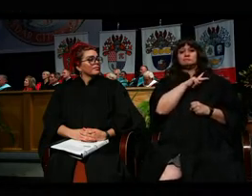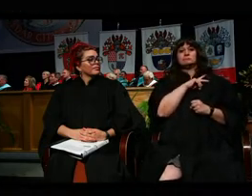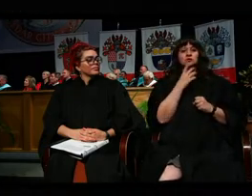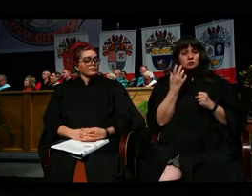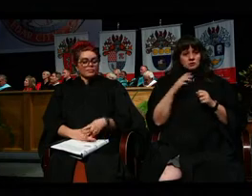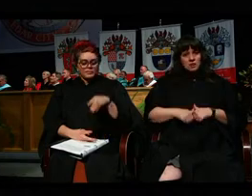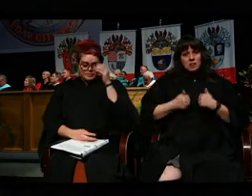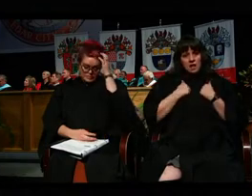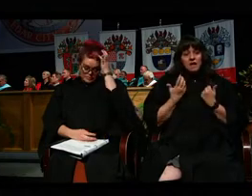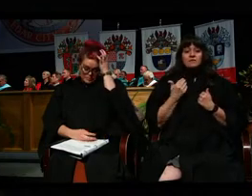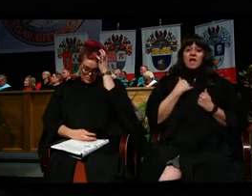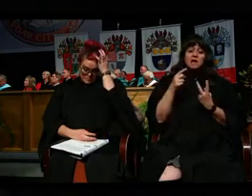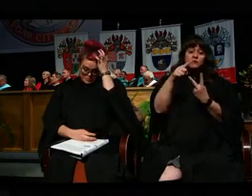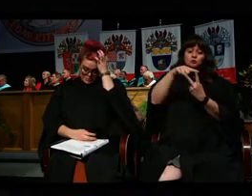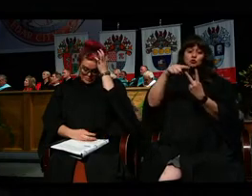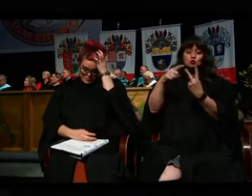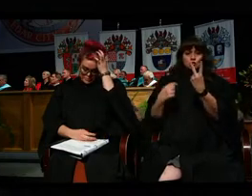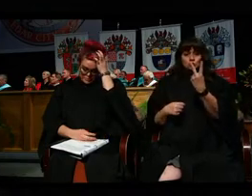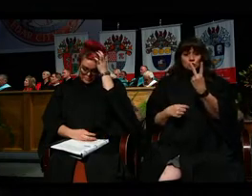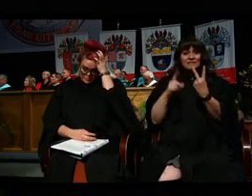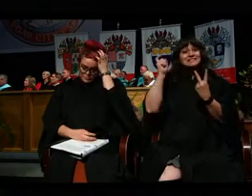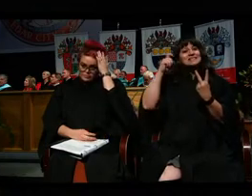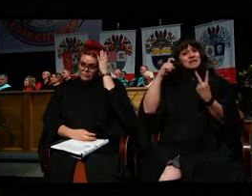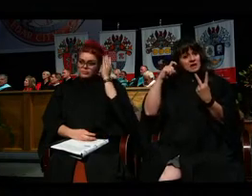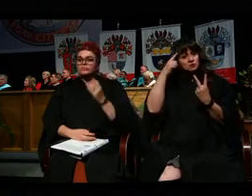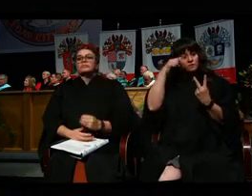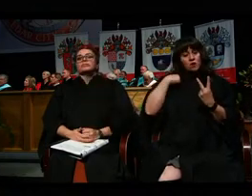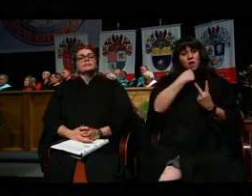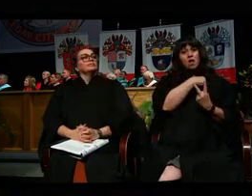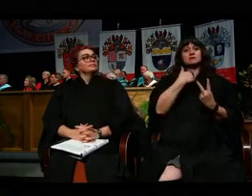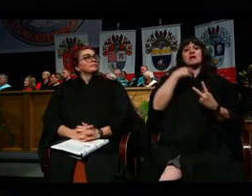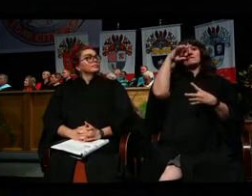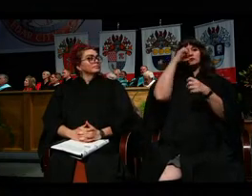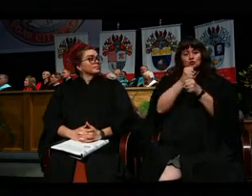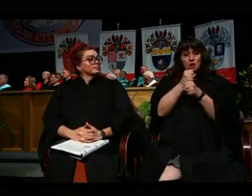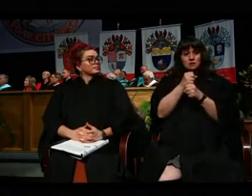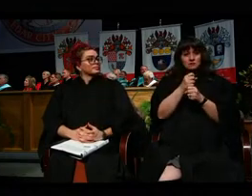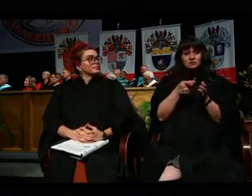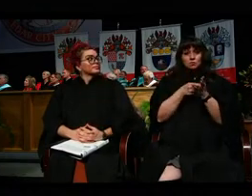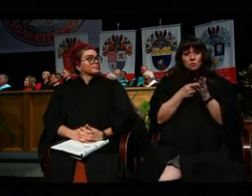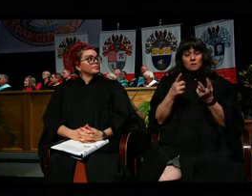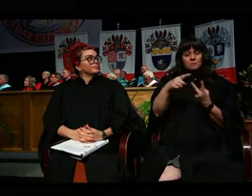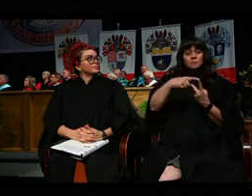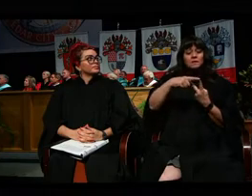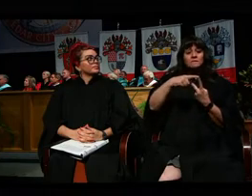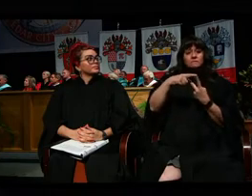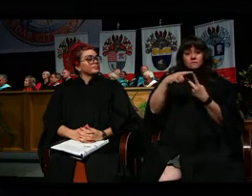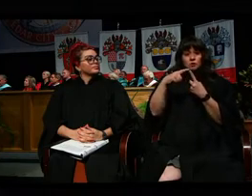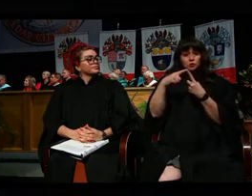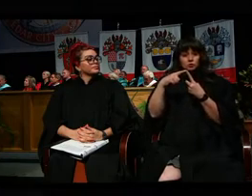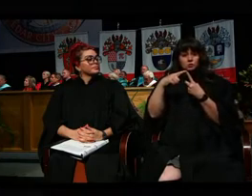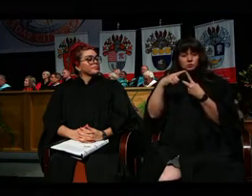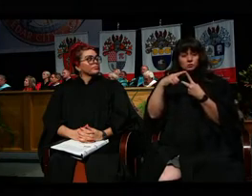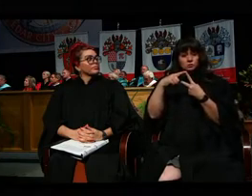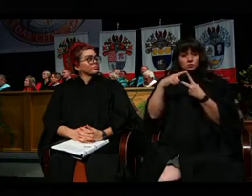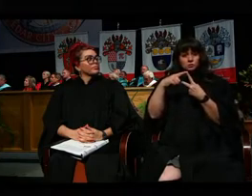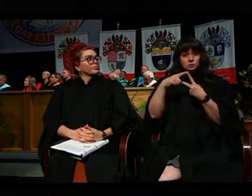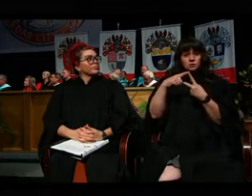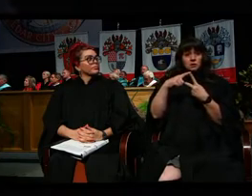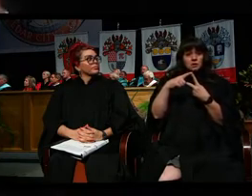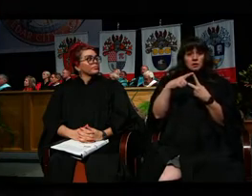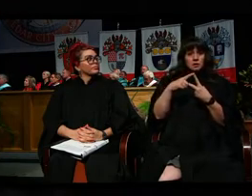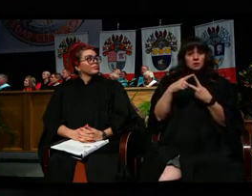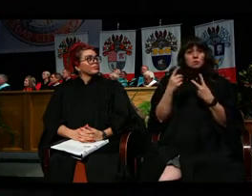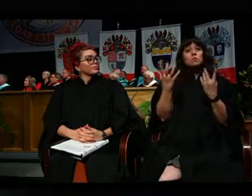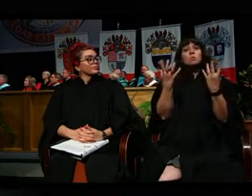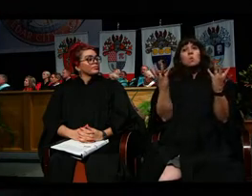believe in. There are two things that are necessary for us to have trust. The first is the thing that we